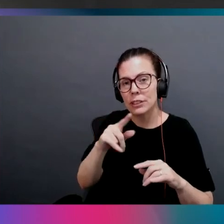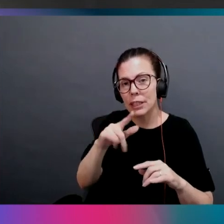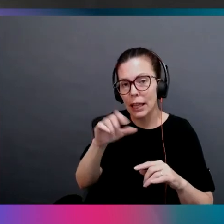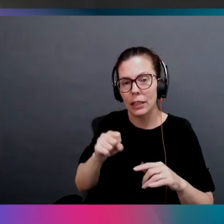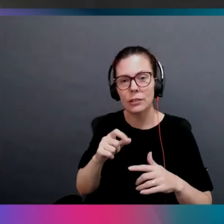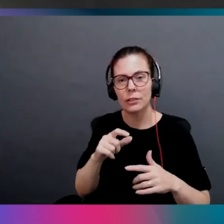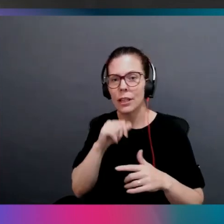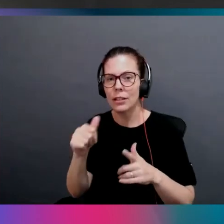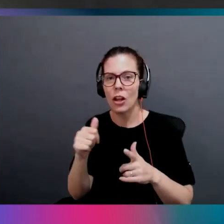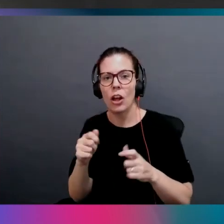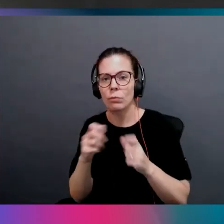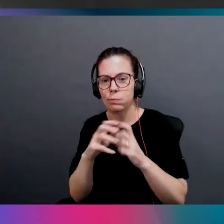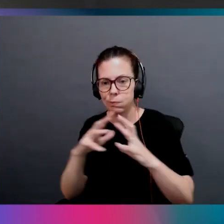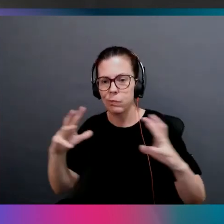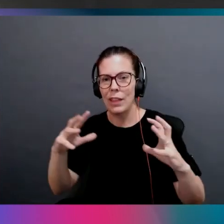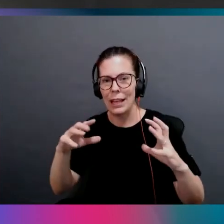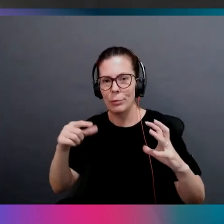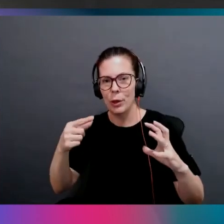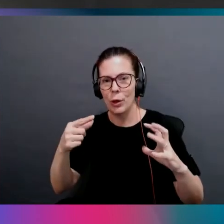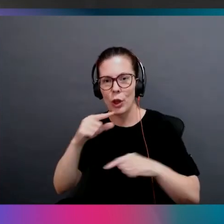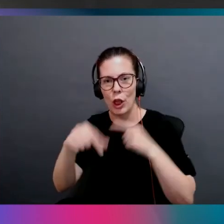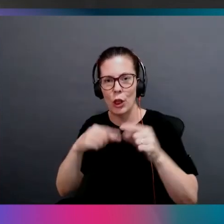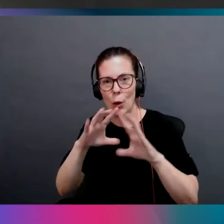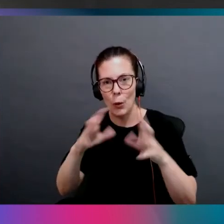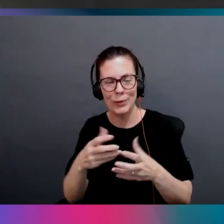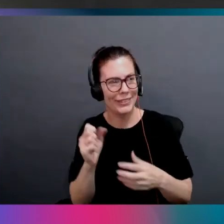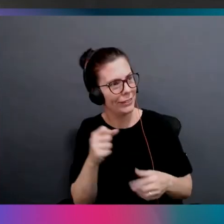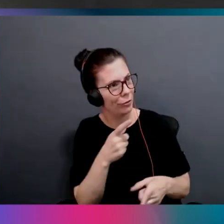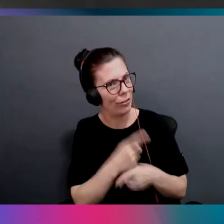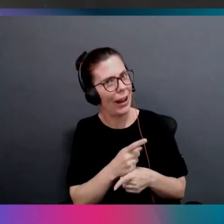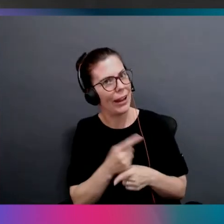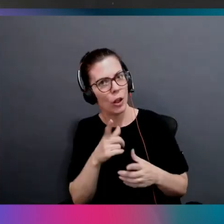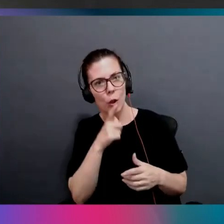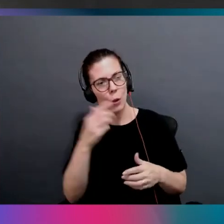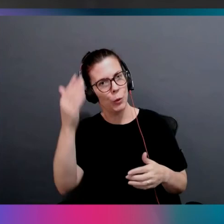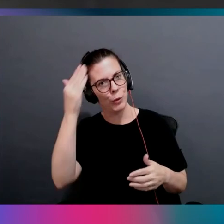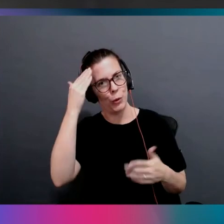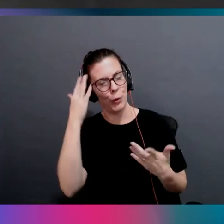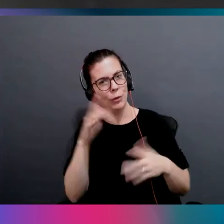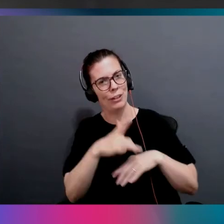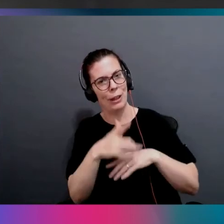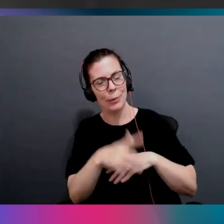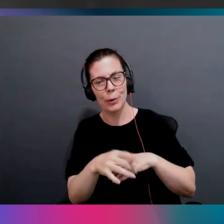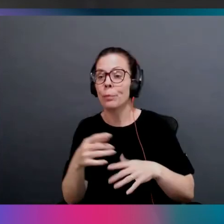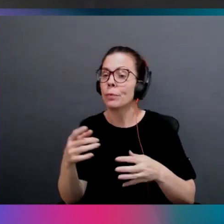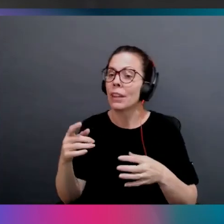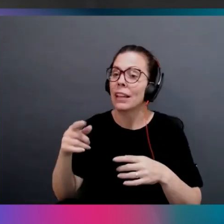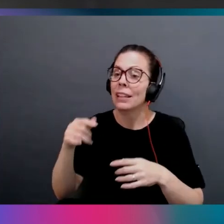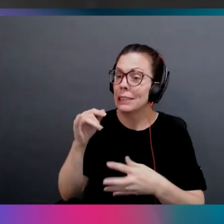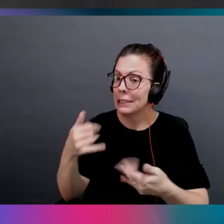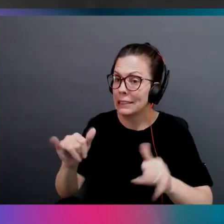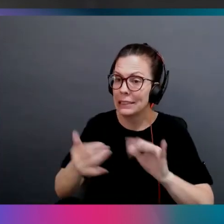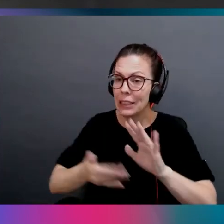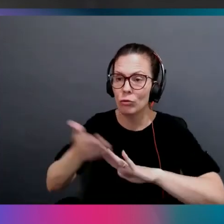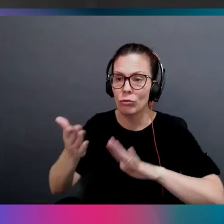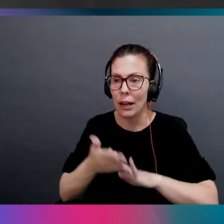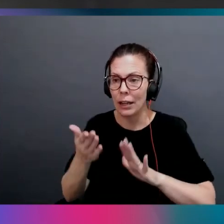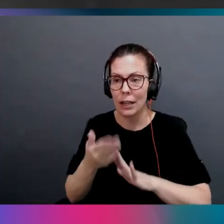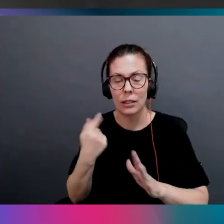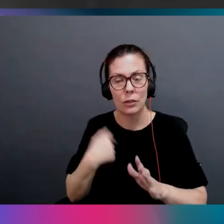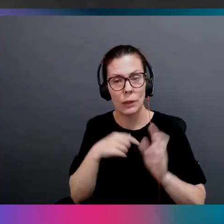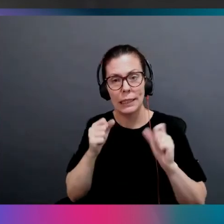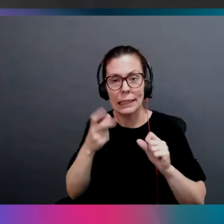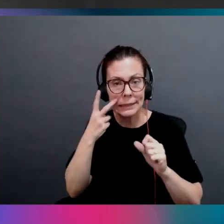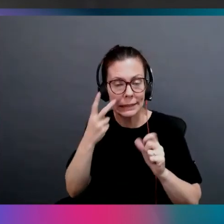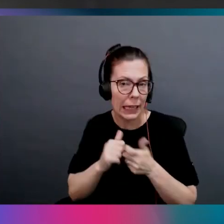globes. Exactly. Who knew, right? So this is still running, so we can go ahead and see how fast it would